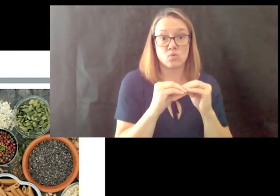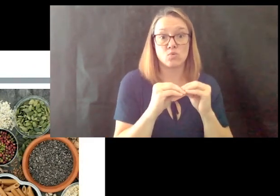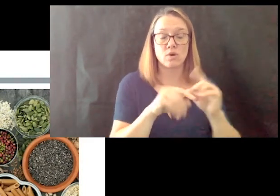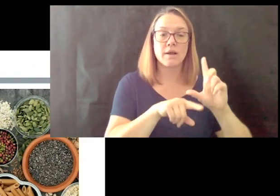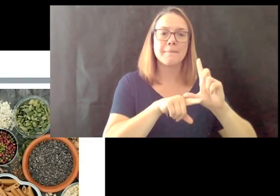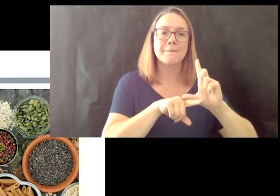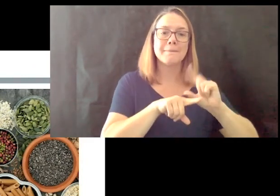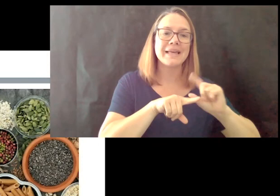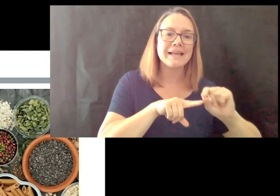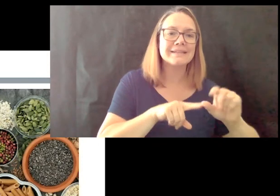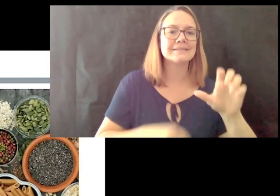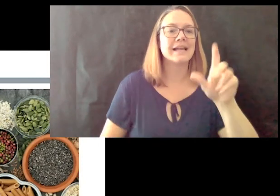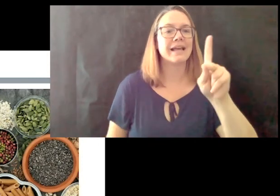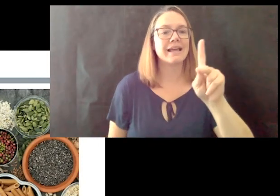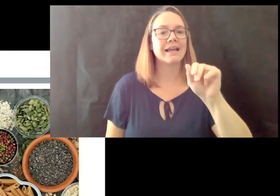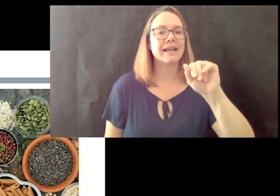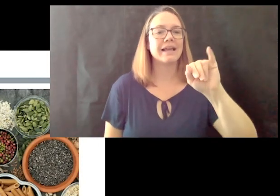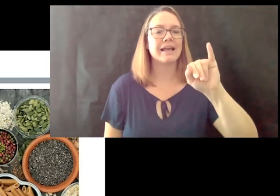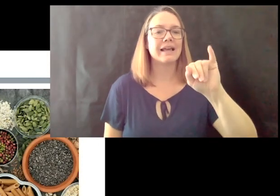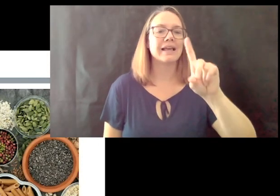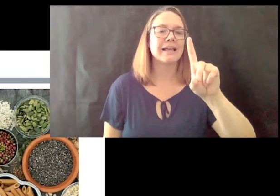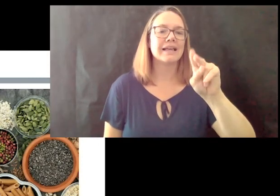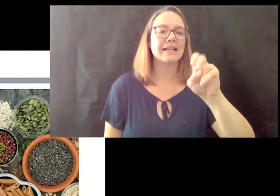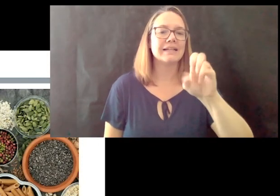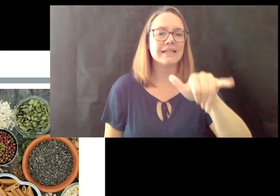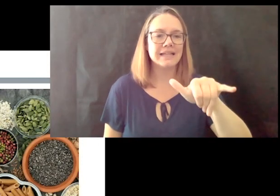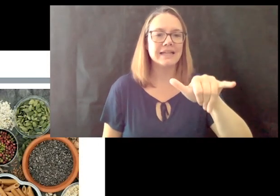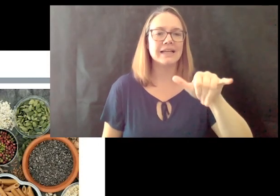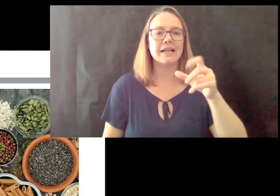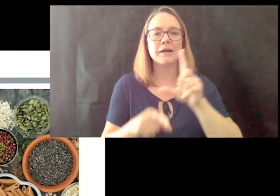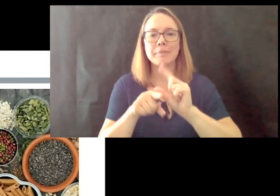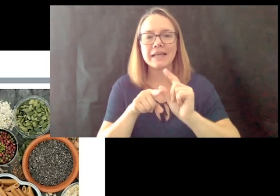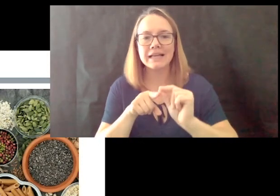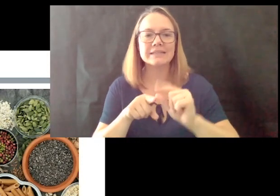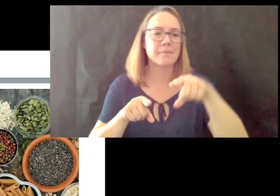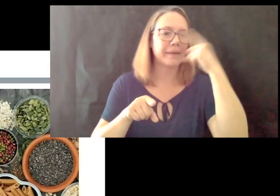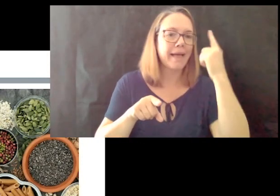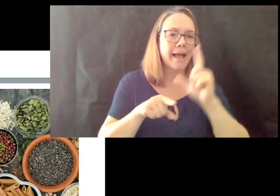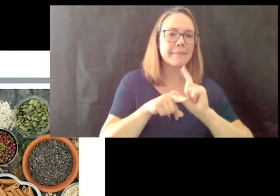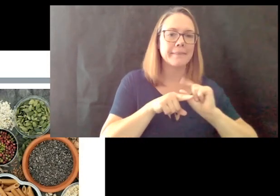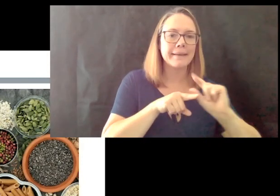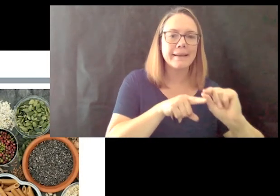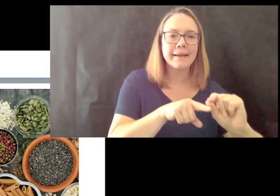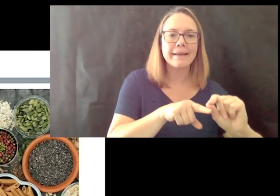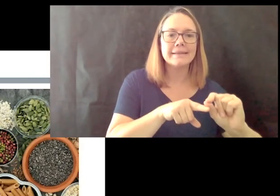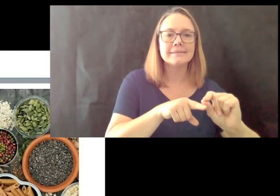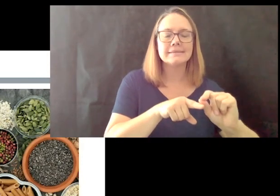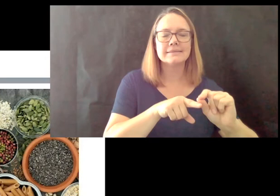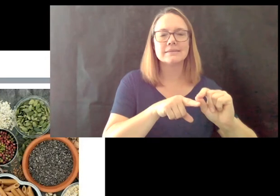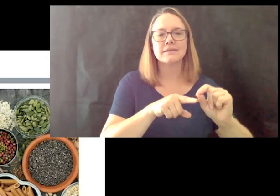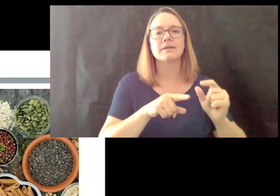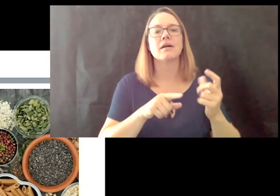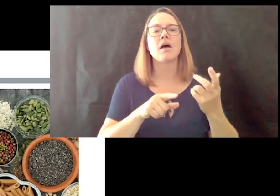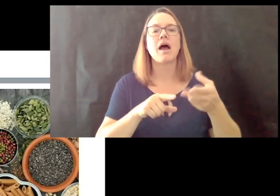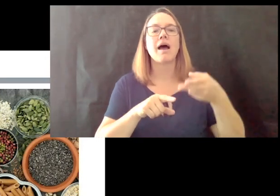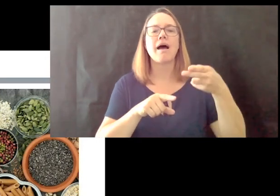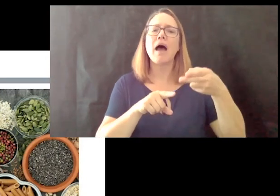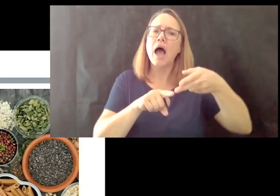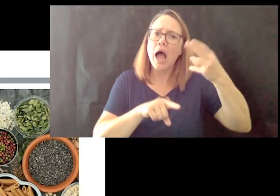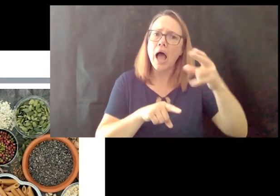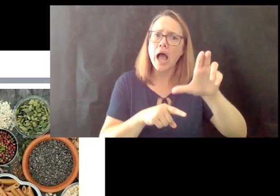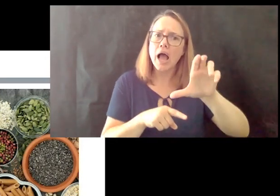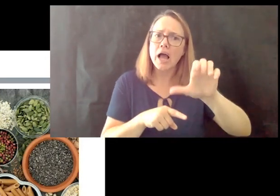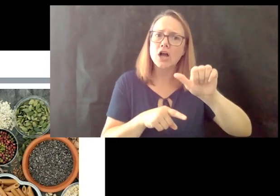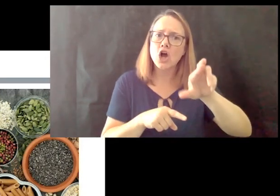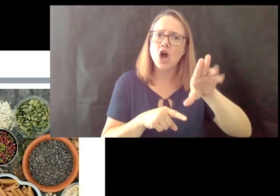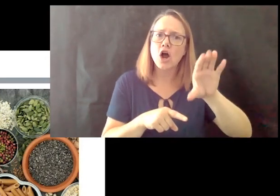so when I say beans, I mean like kidney beans, black beans versus like green beans. These are a little higher